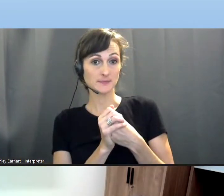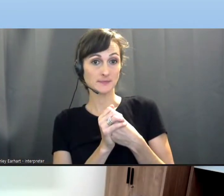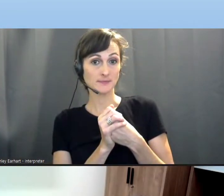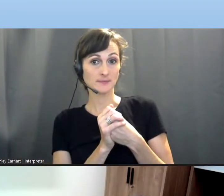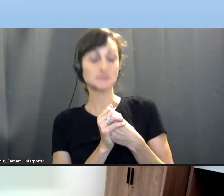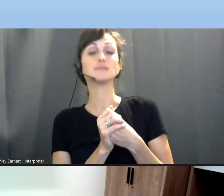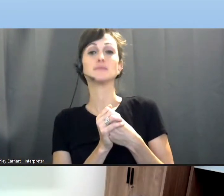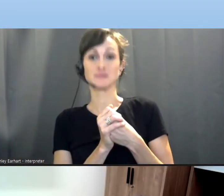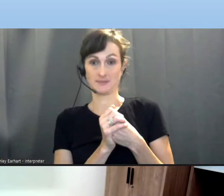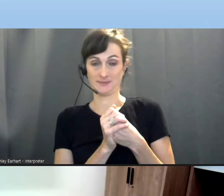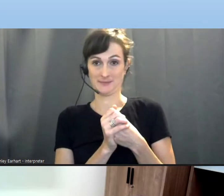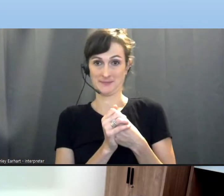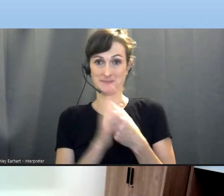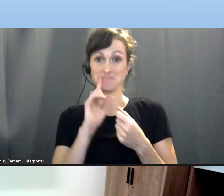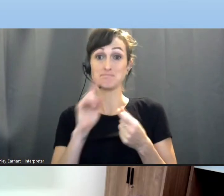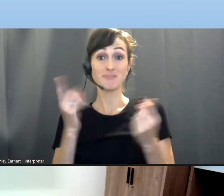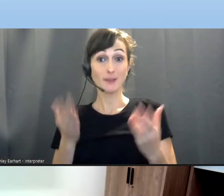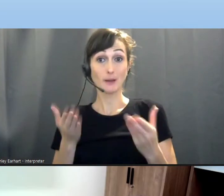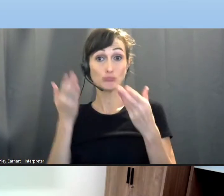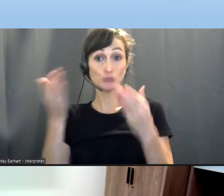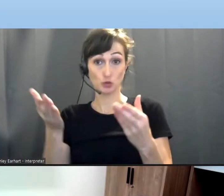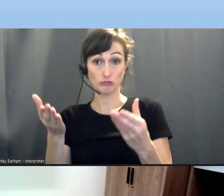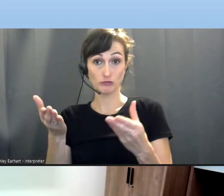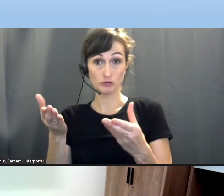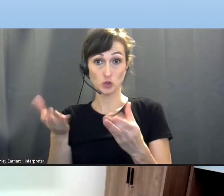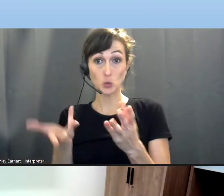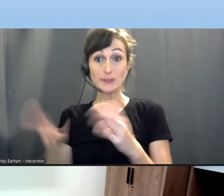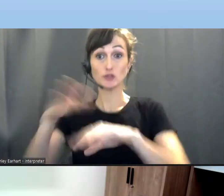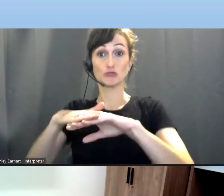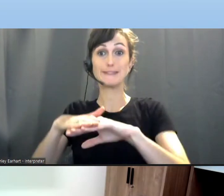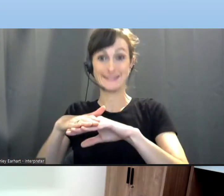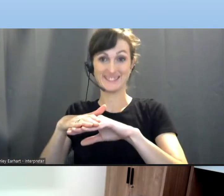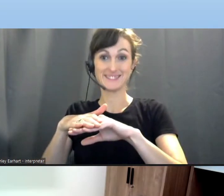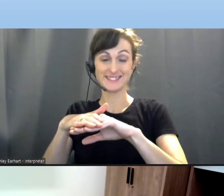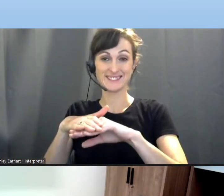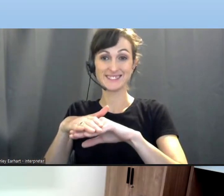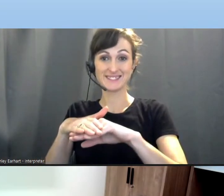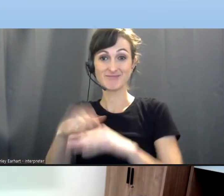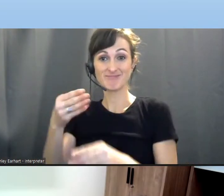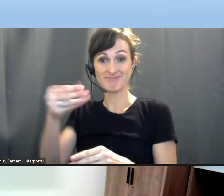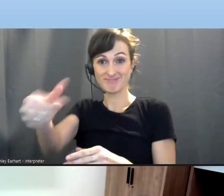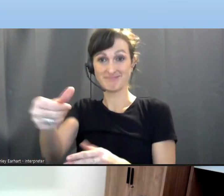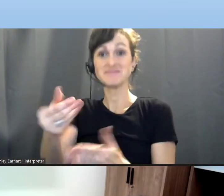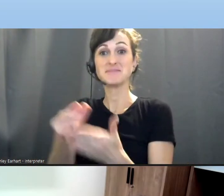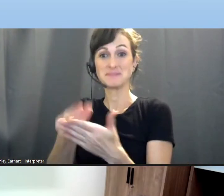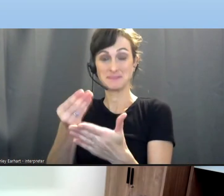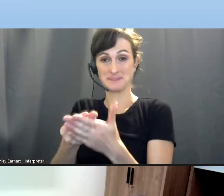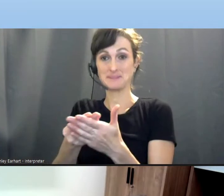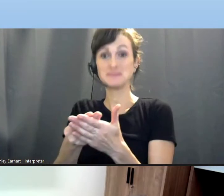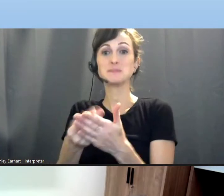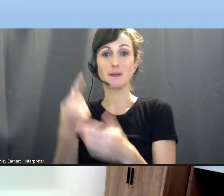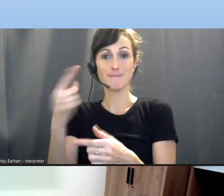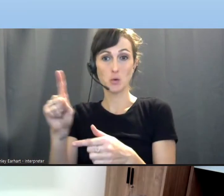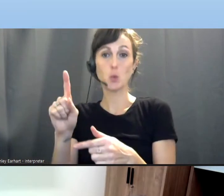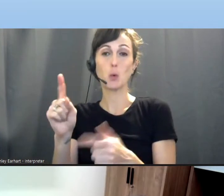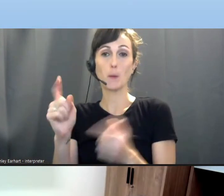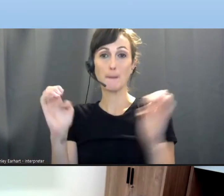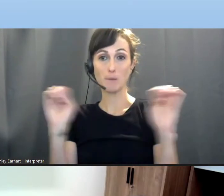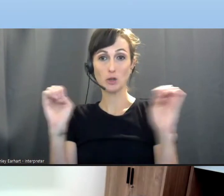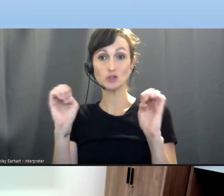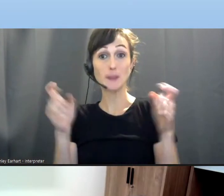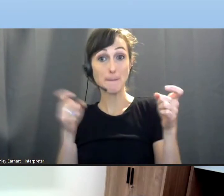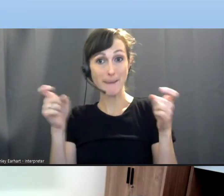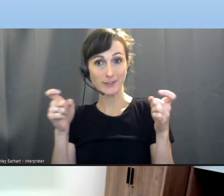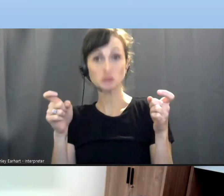Move to increase the operational expenditures for emergency management by